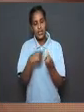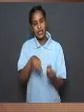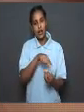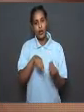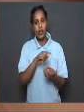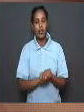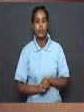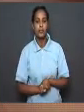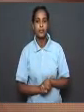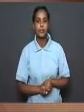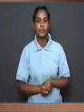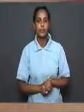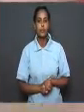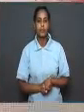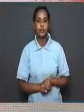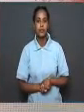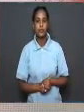the surroundings.